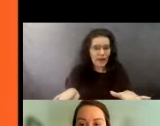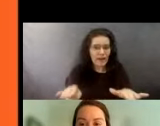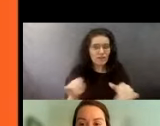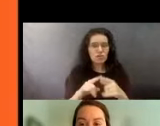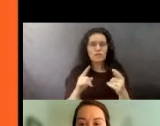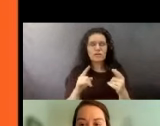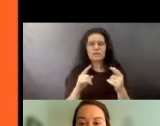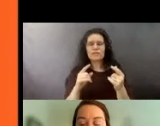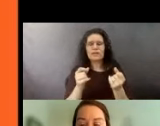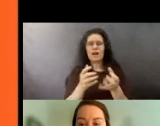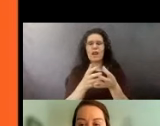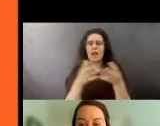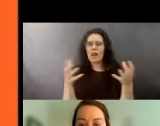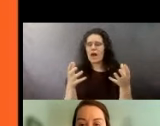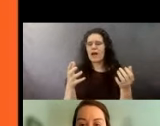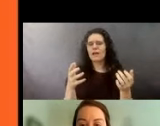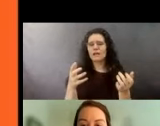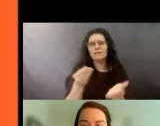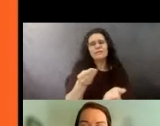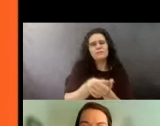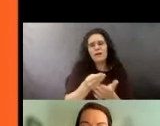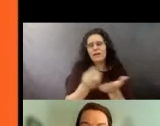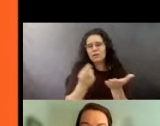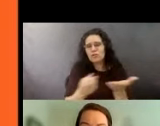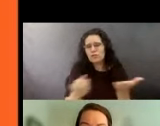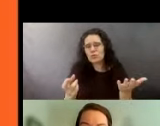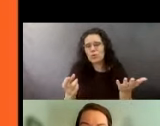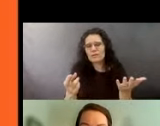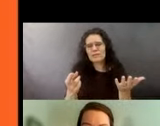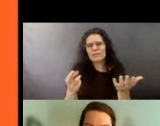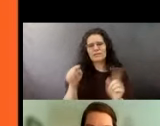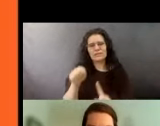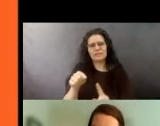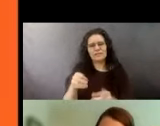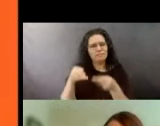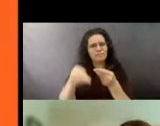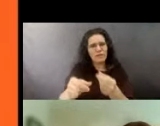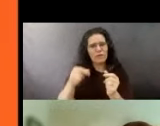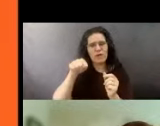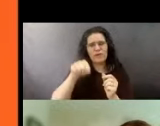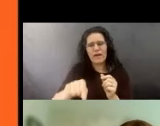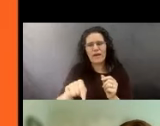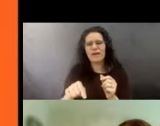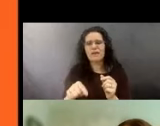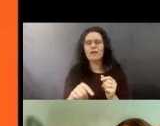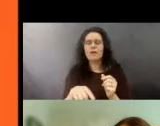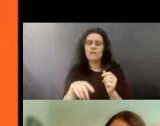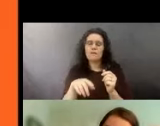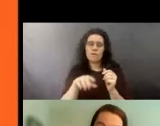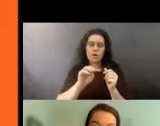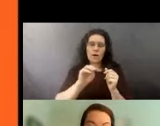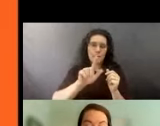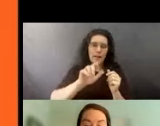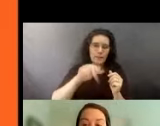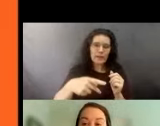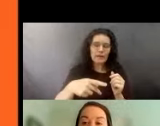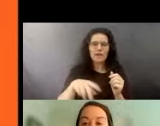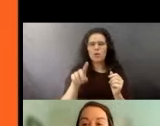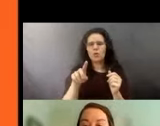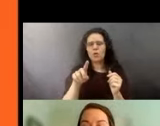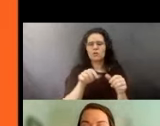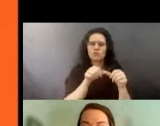the healthcare costs and resources, and that many times a chronic disease-related medical legal partnership or disability-related MLP